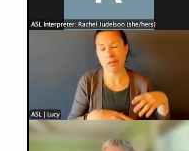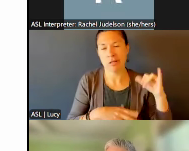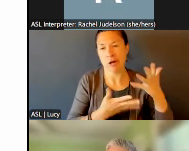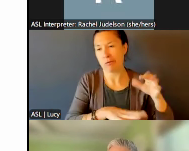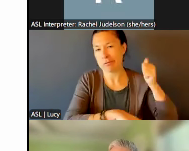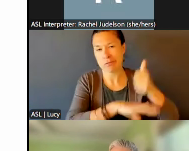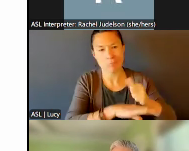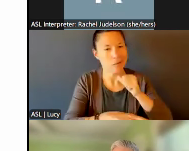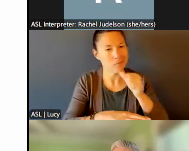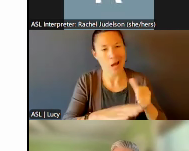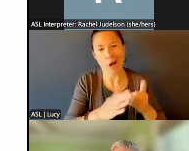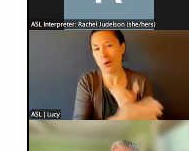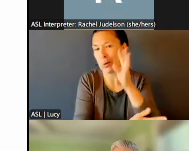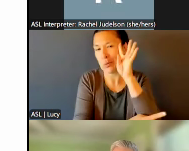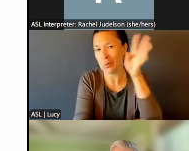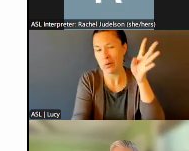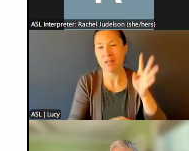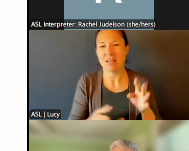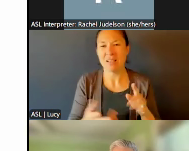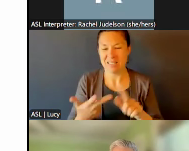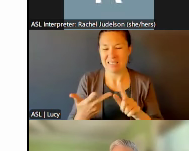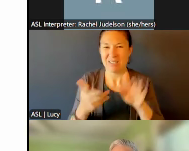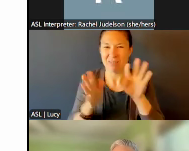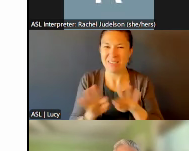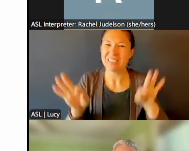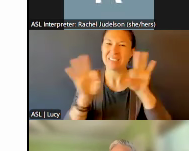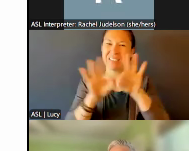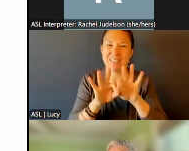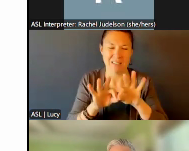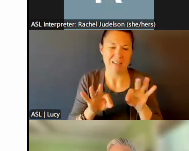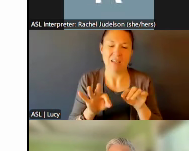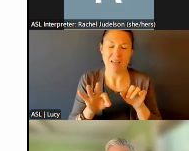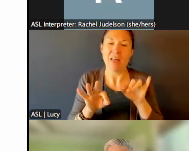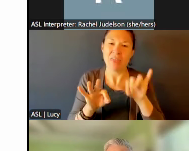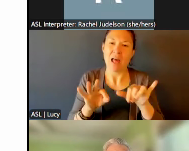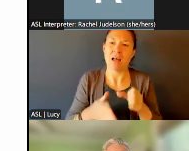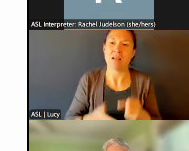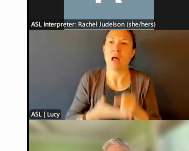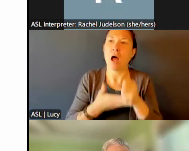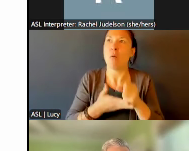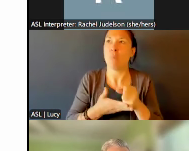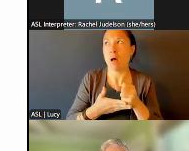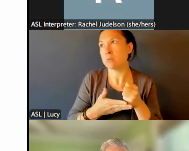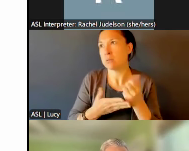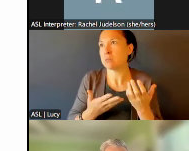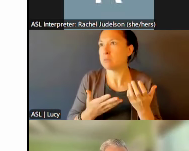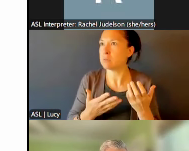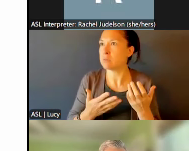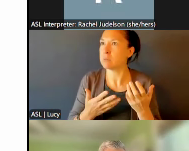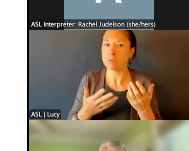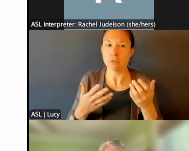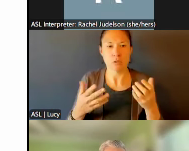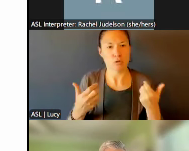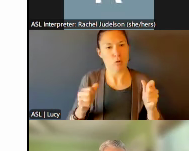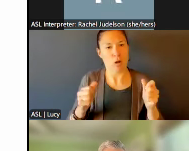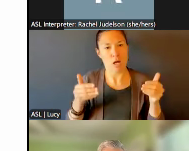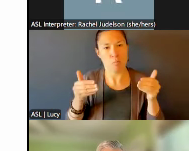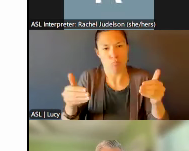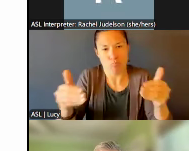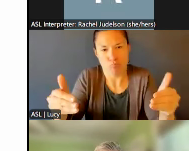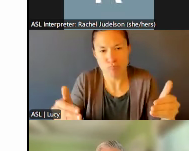So significance kind of gives us a little bit about how we're pushing the field forward and learning more based on this